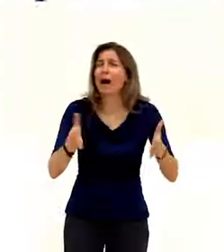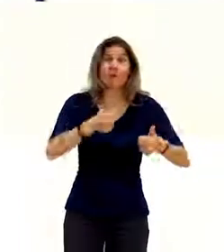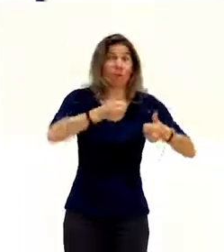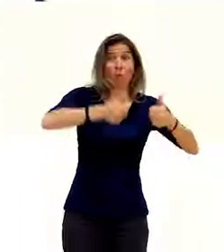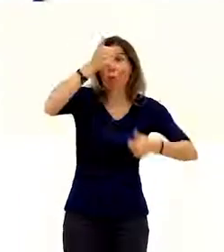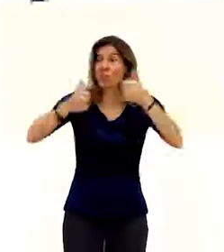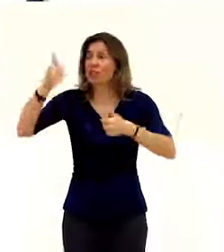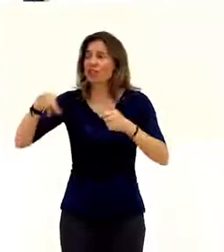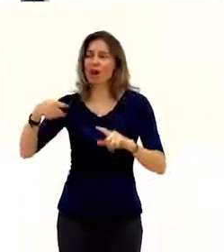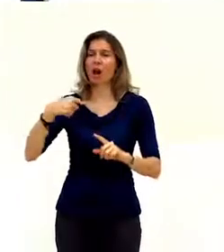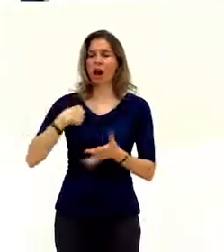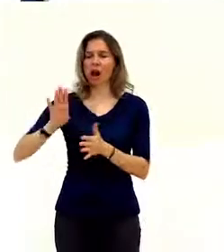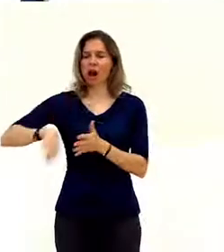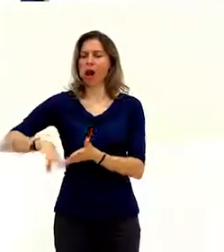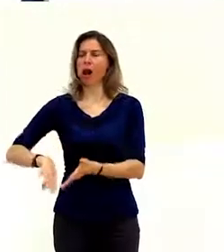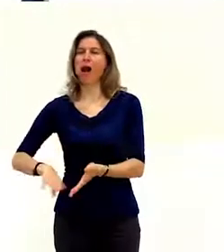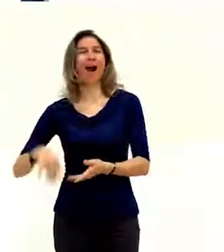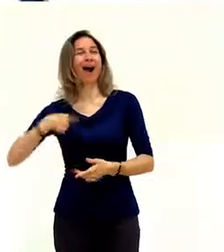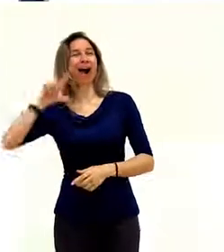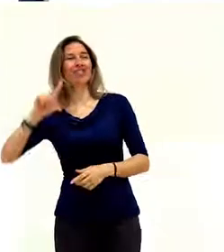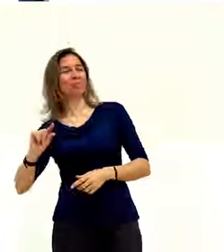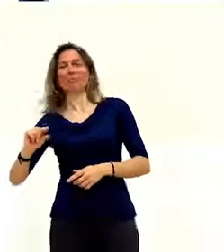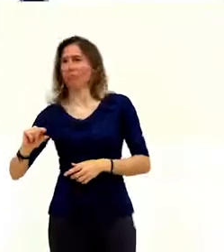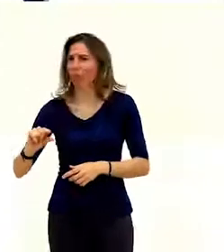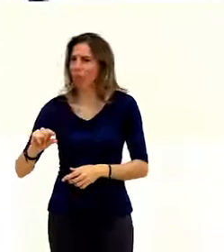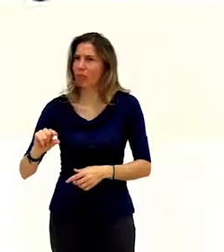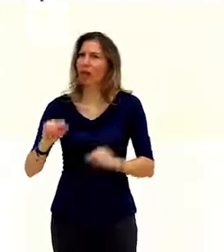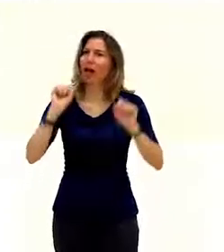other requirements under European rules.